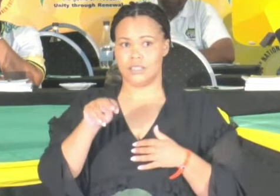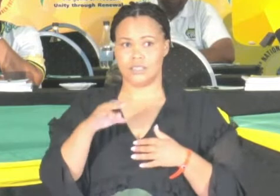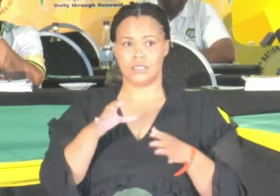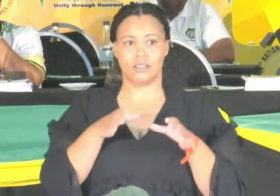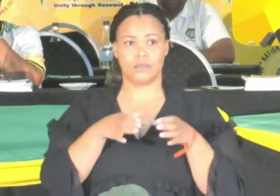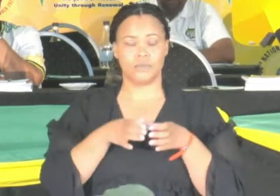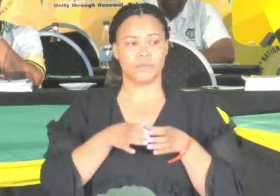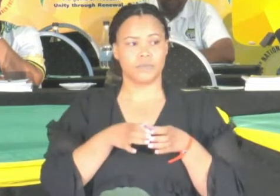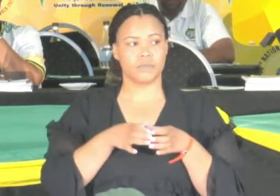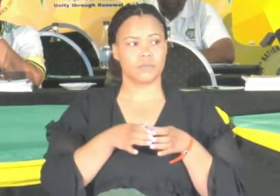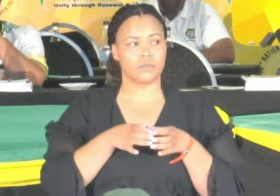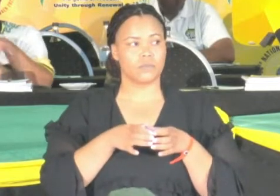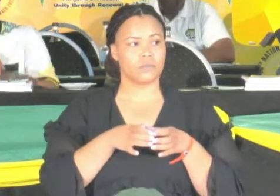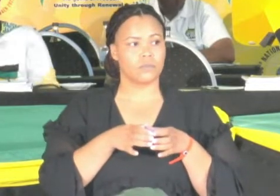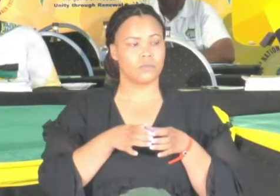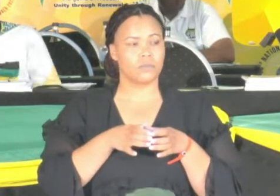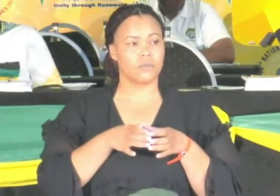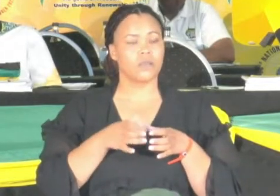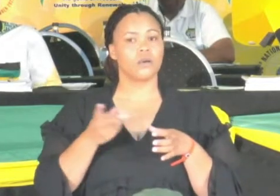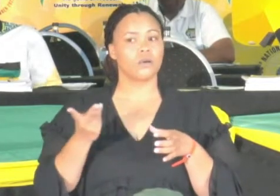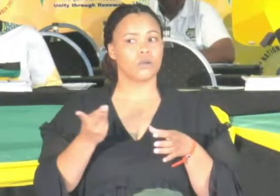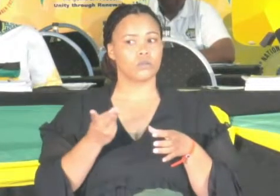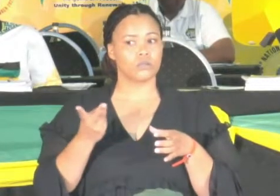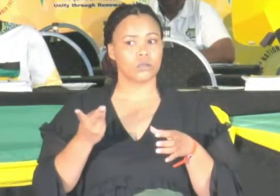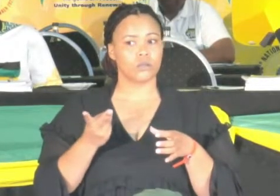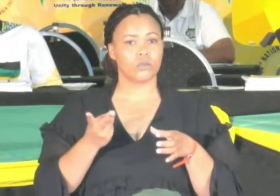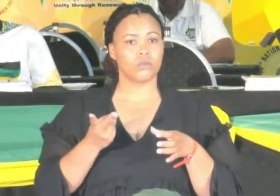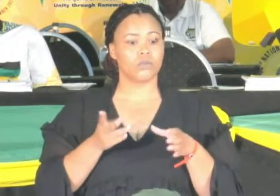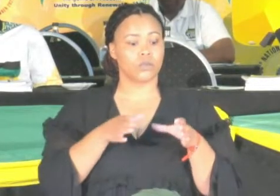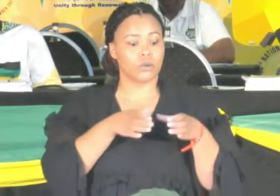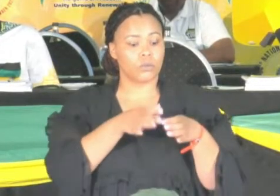Congress, and indeed on the country as well.